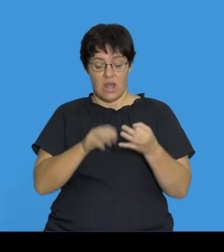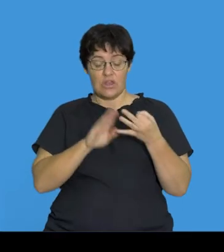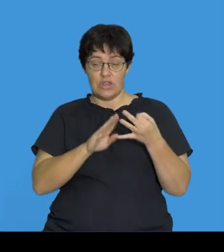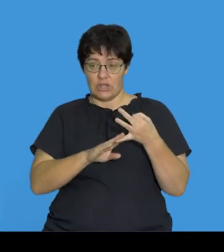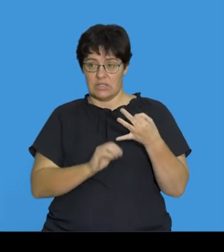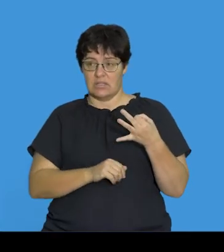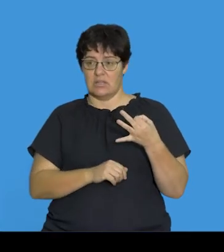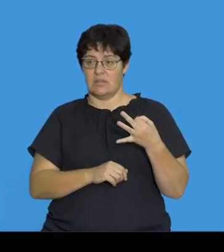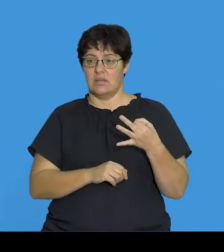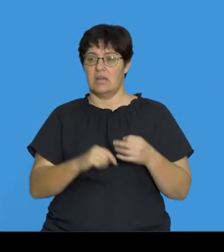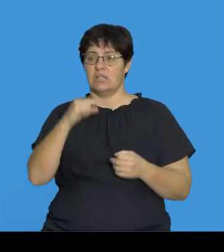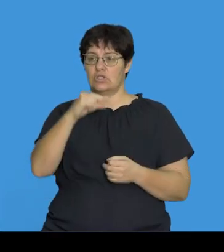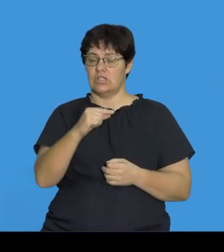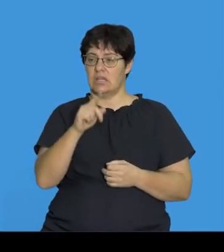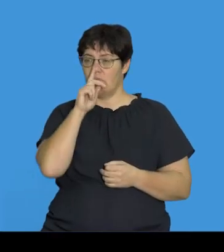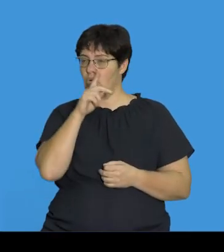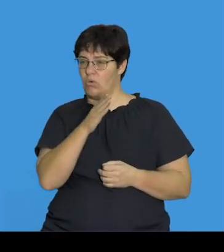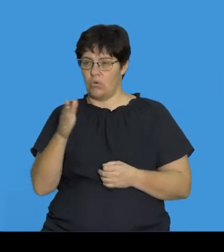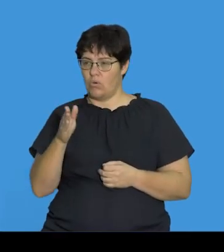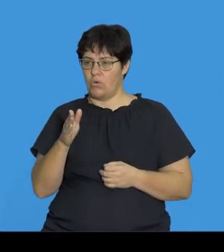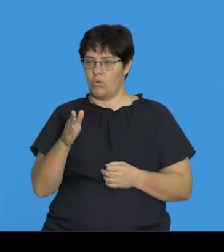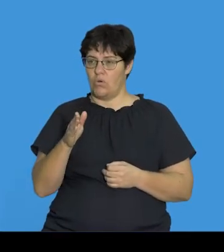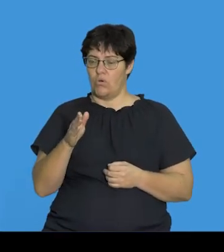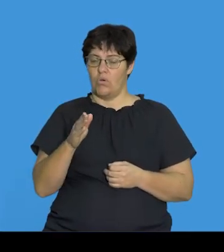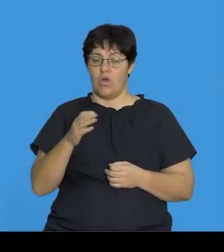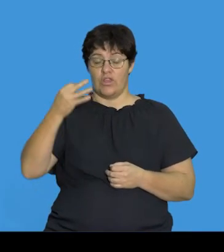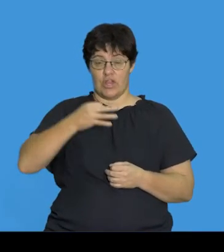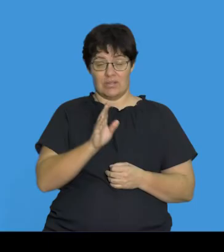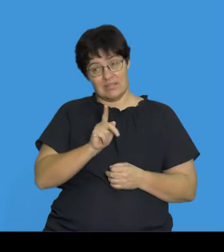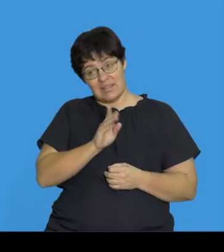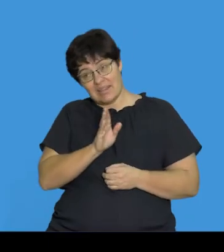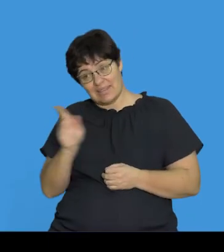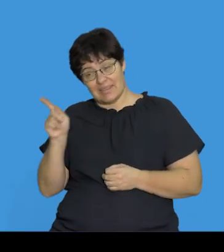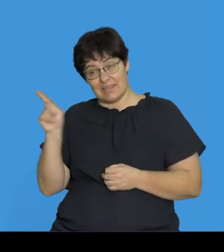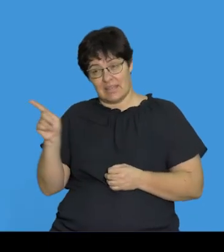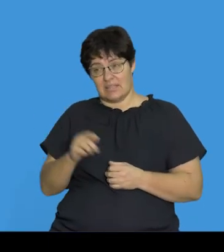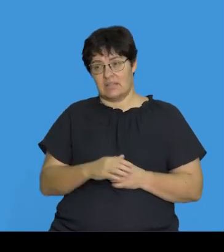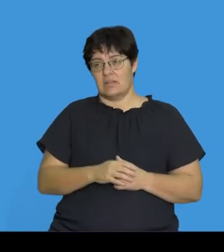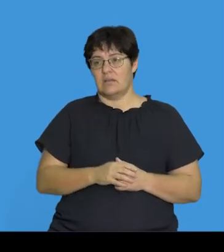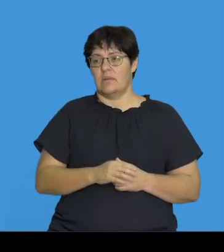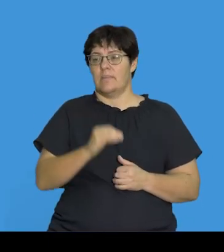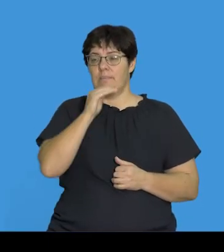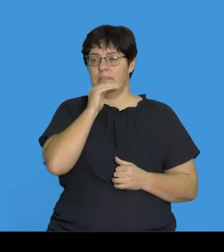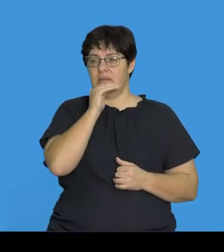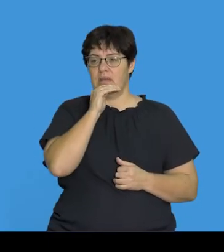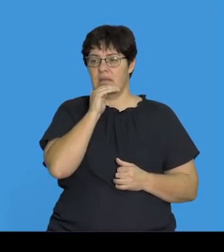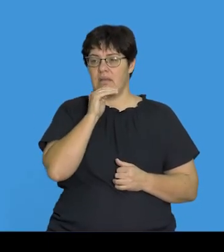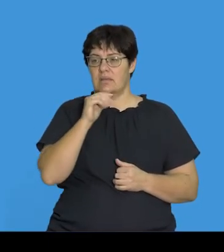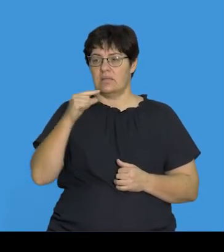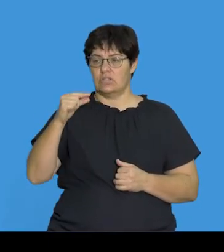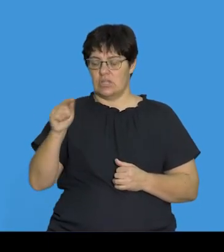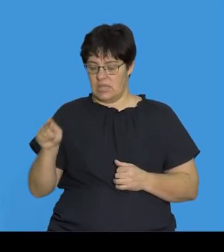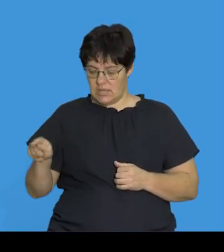the third base is G, and if you look around the third base, that's where we read that from. And so if we